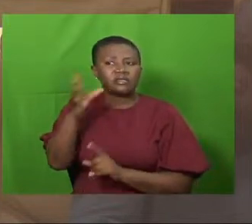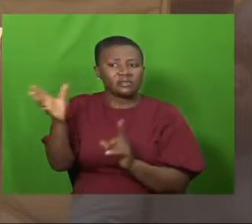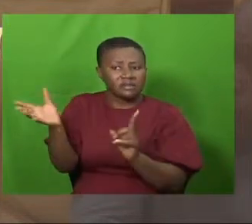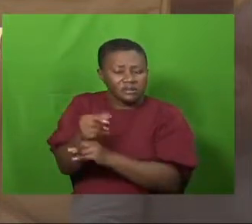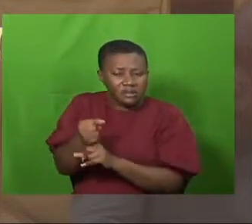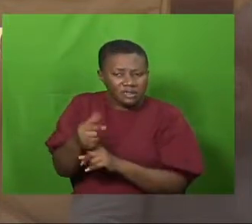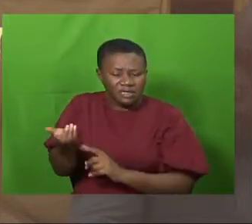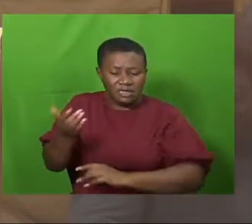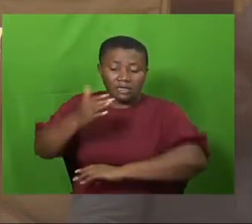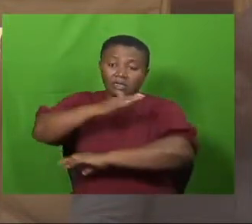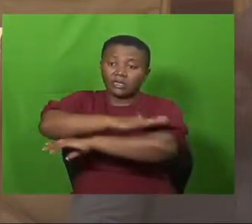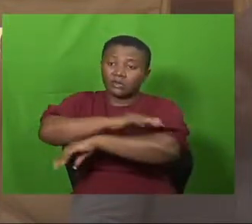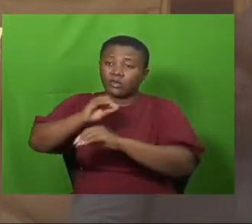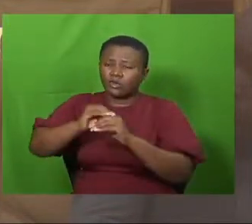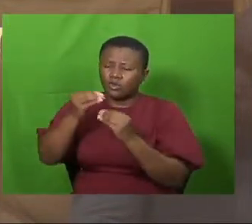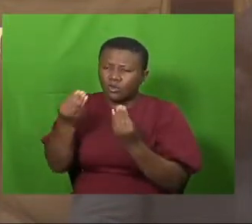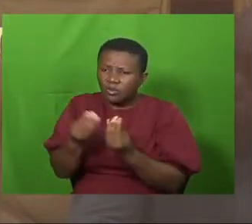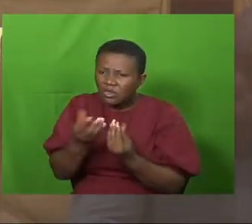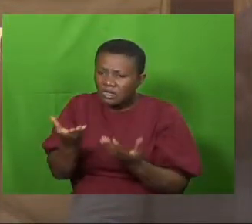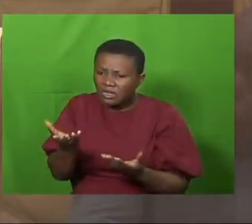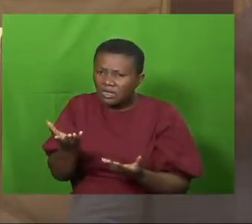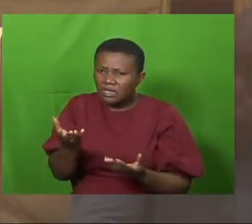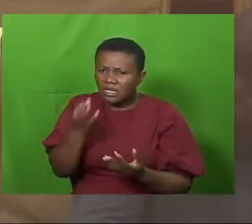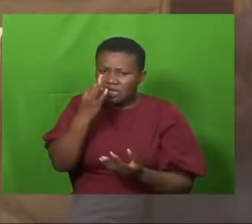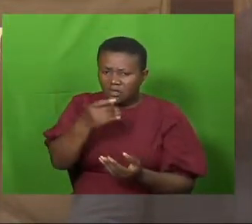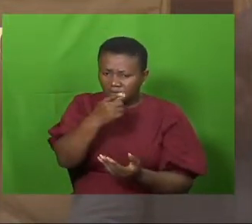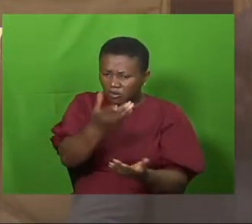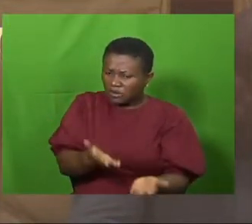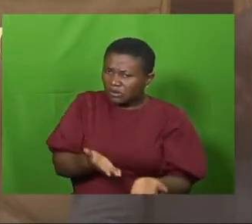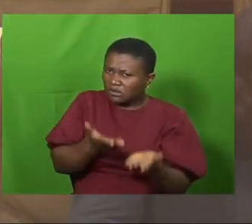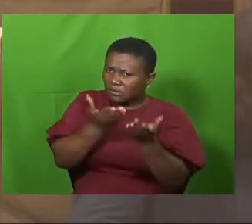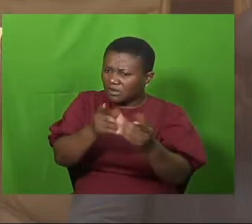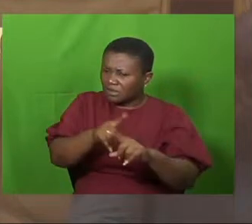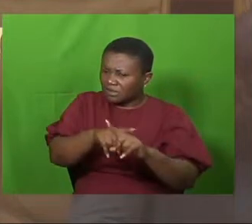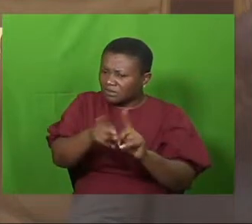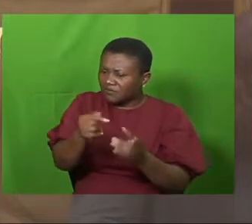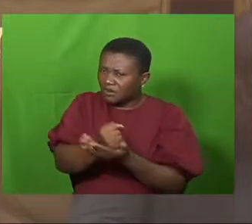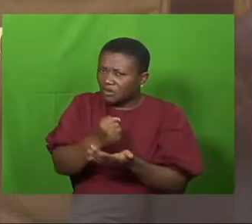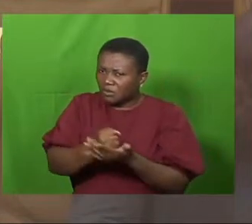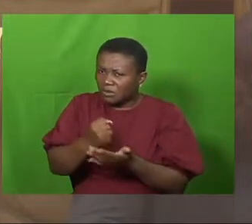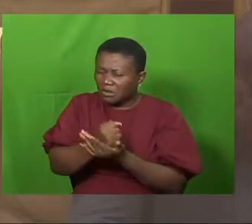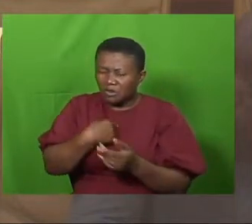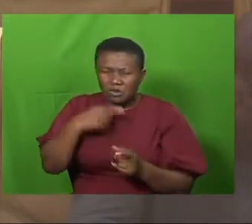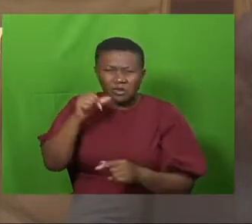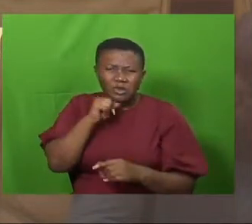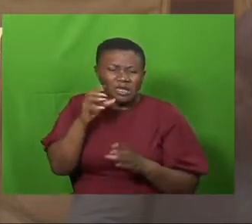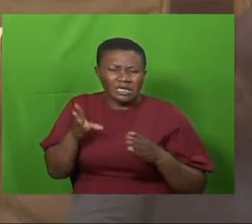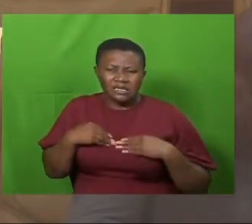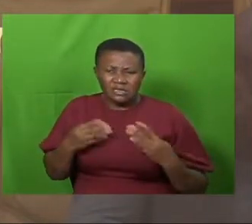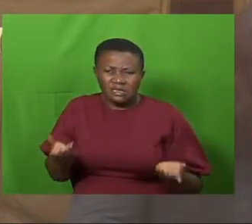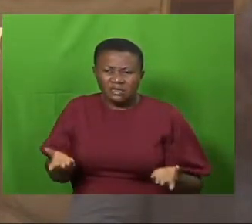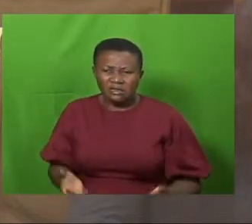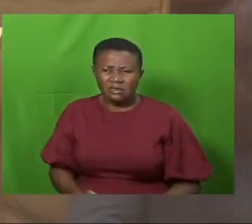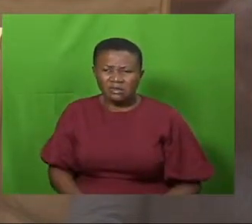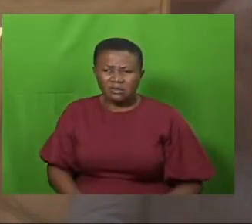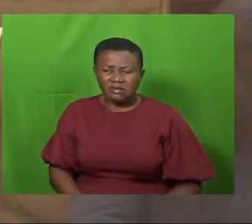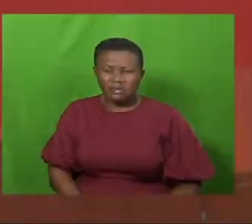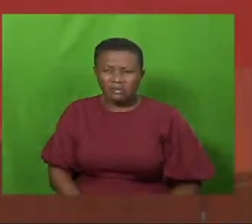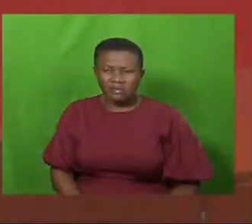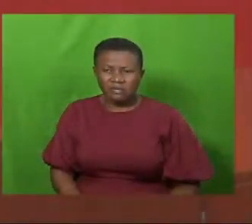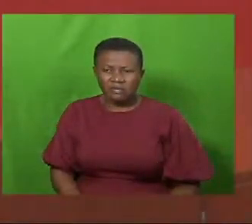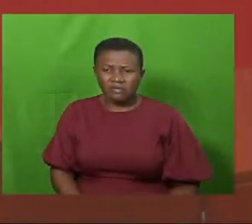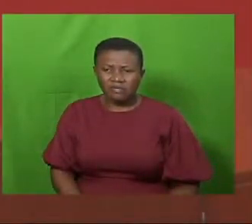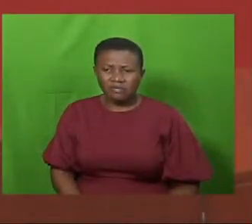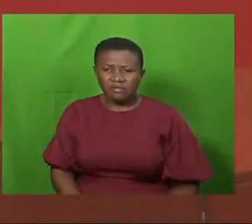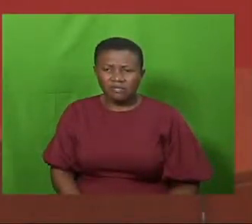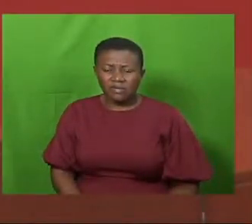everything. If you are submitting a different document which we don't know, we will not take it. Honourable Leader, he has made